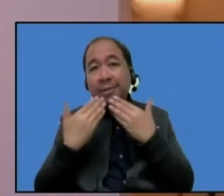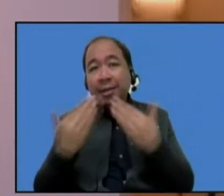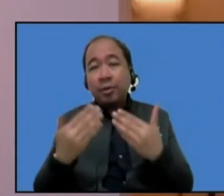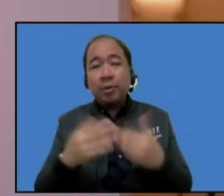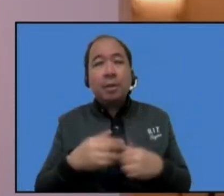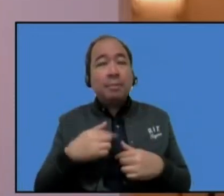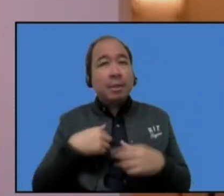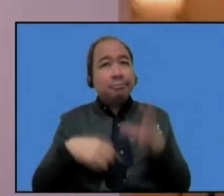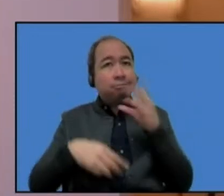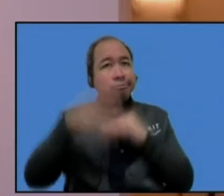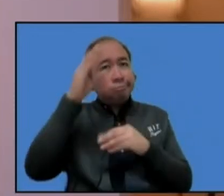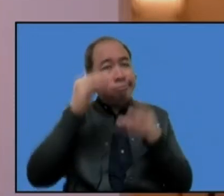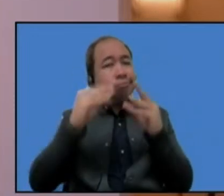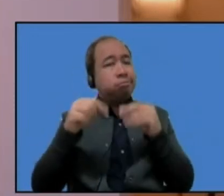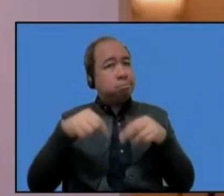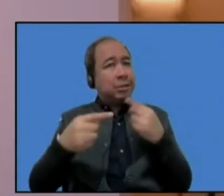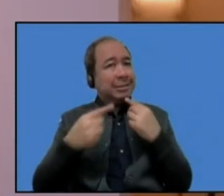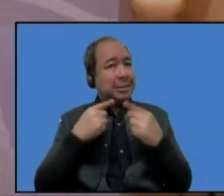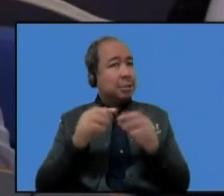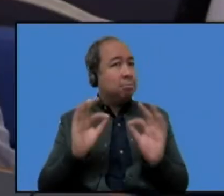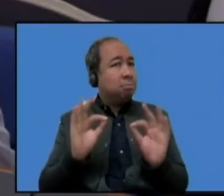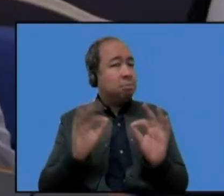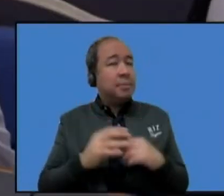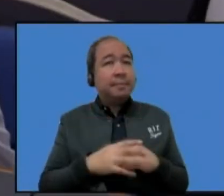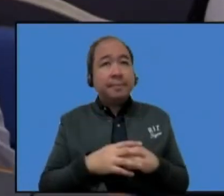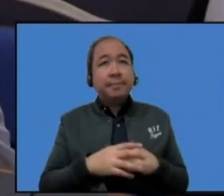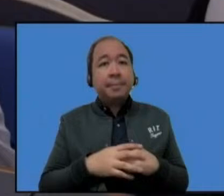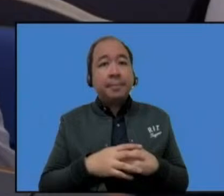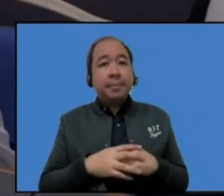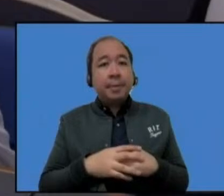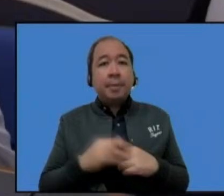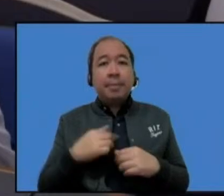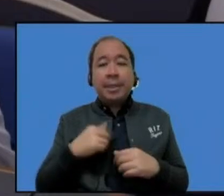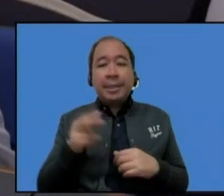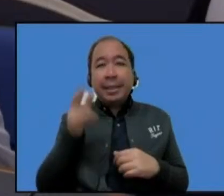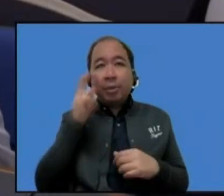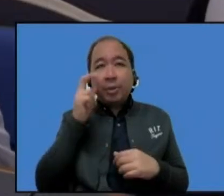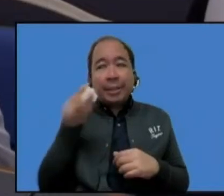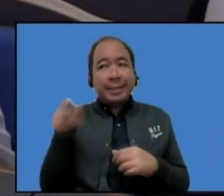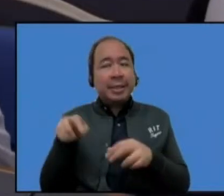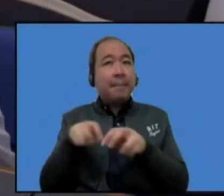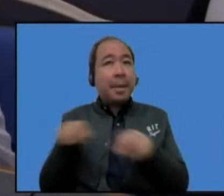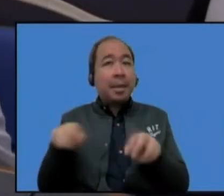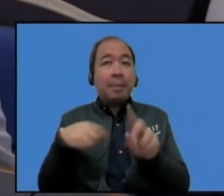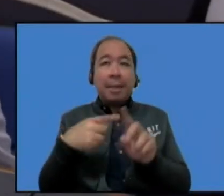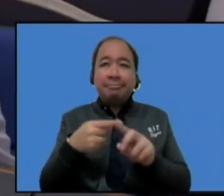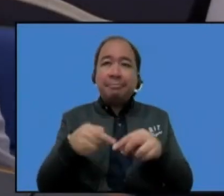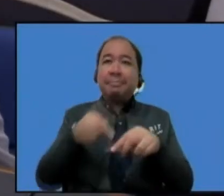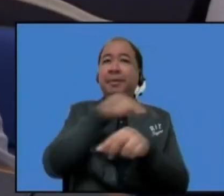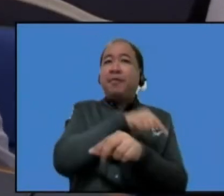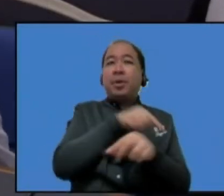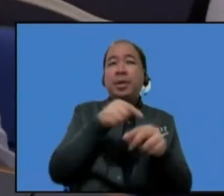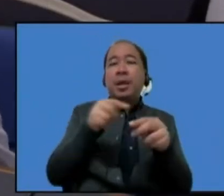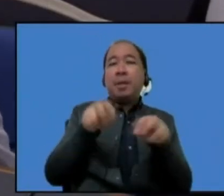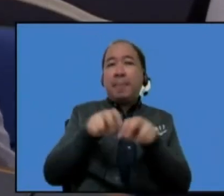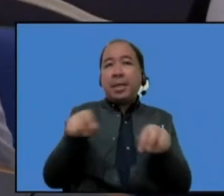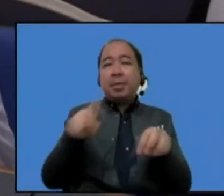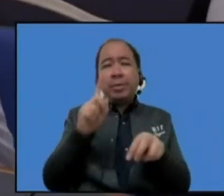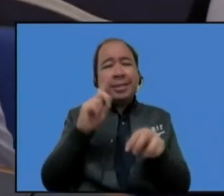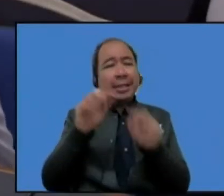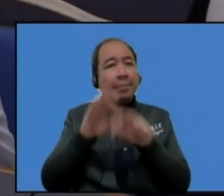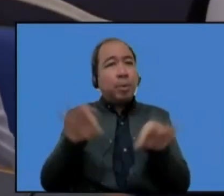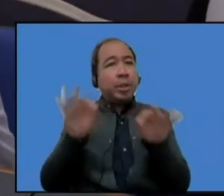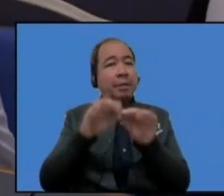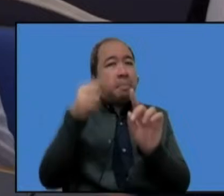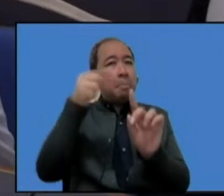insightful discussions. And just listening to the earlier panel and this panel, one can't help but tie up all the key points that was raised.